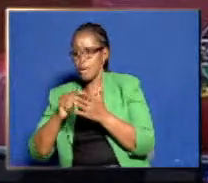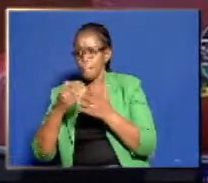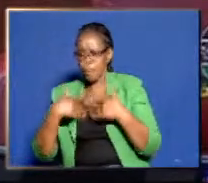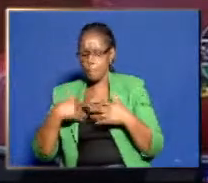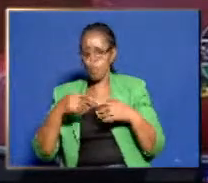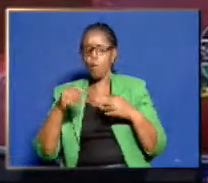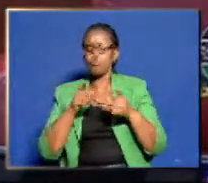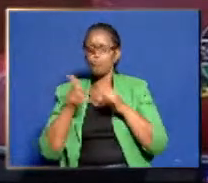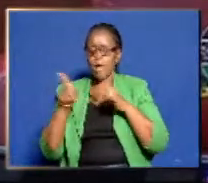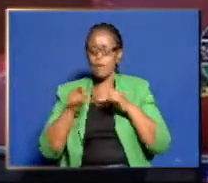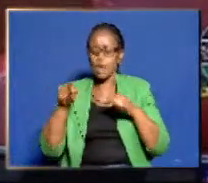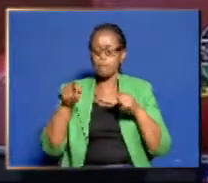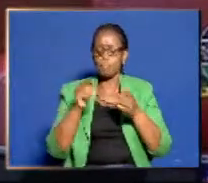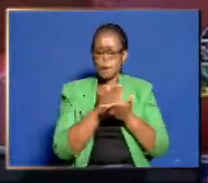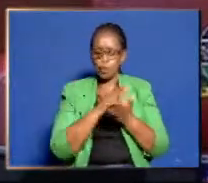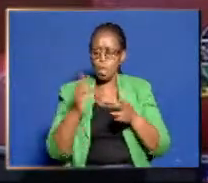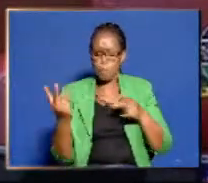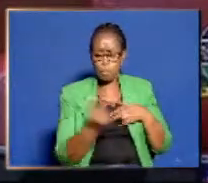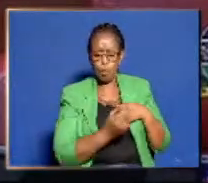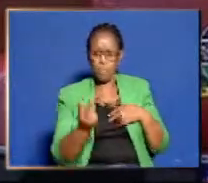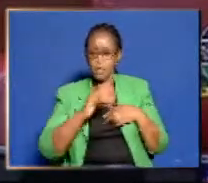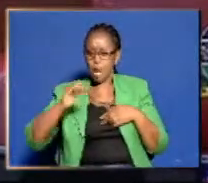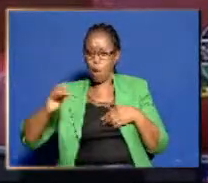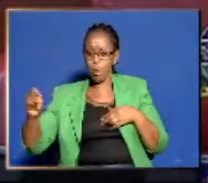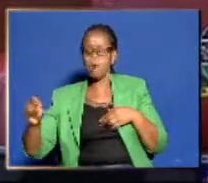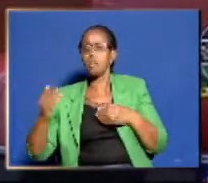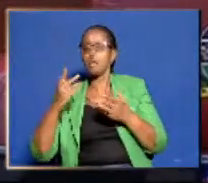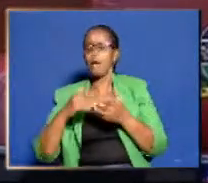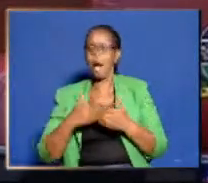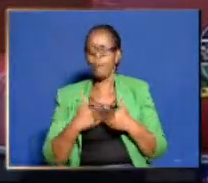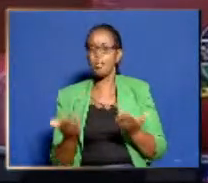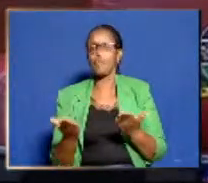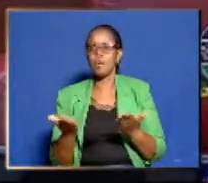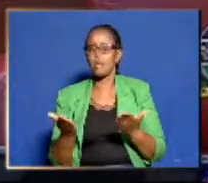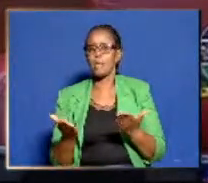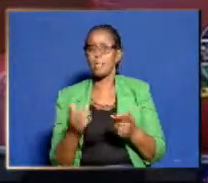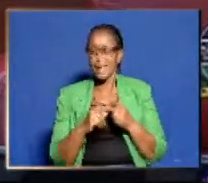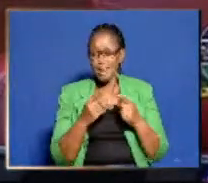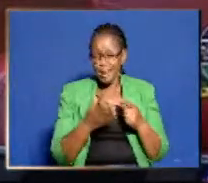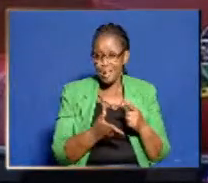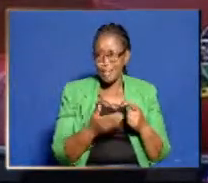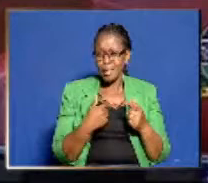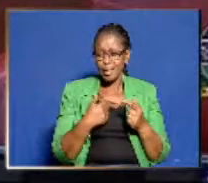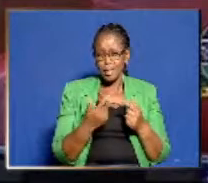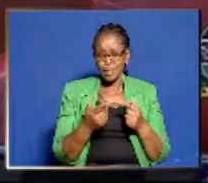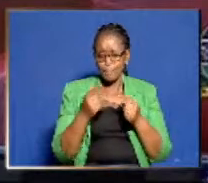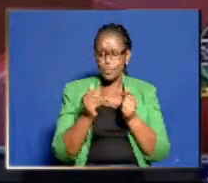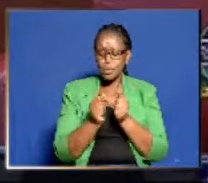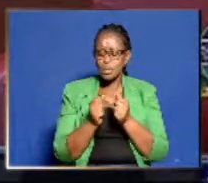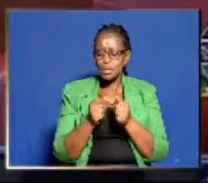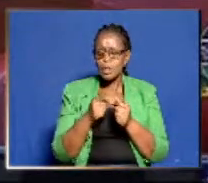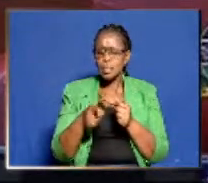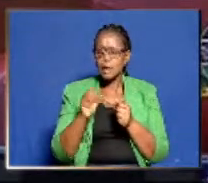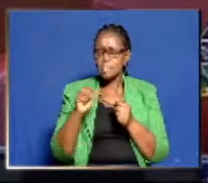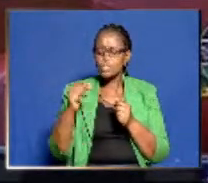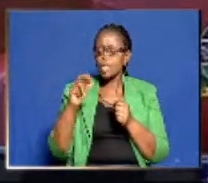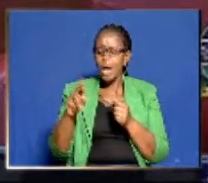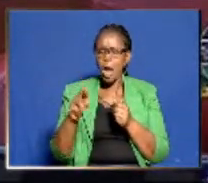Speaker. Honorable Speaker, the standard gauge railway is only 12 kilometers shy of Narok. But from